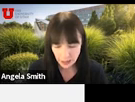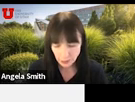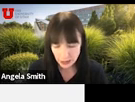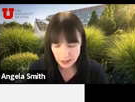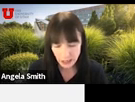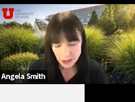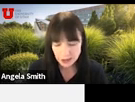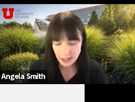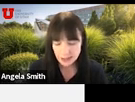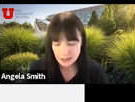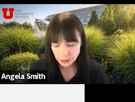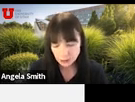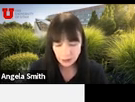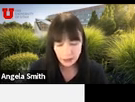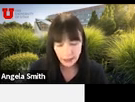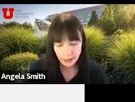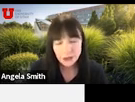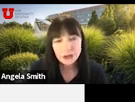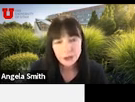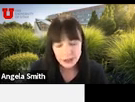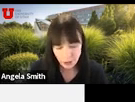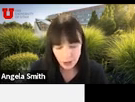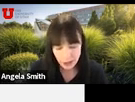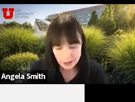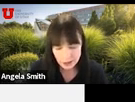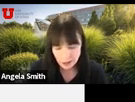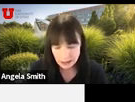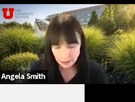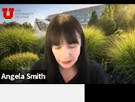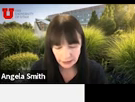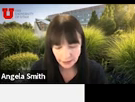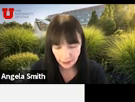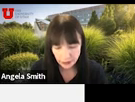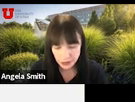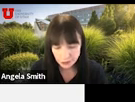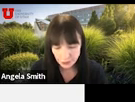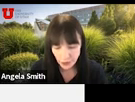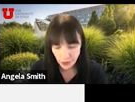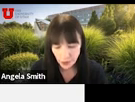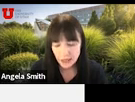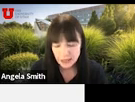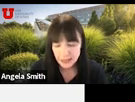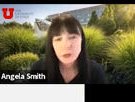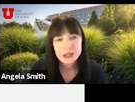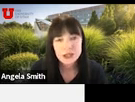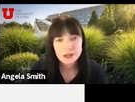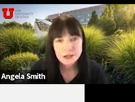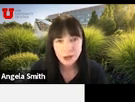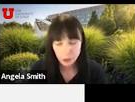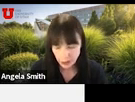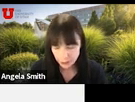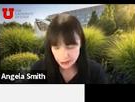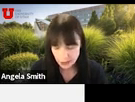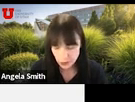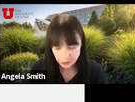discuss making presentations accessible and conclude with some comments on disability language. We'll then take questions